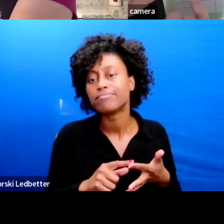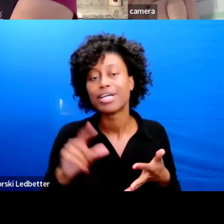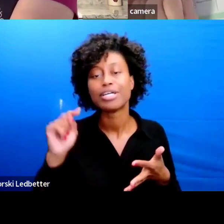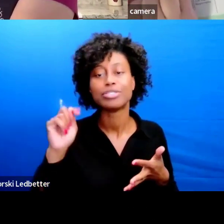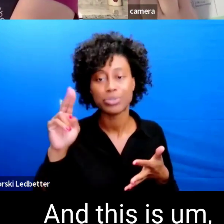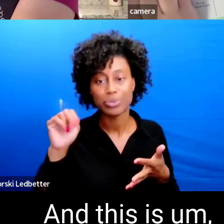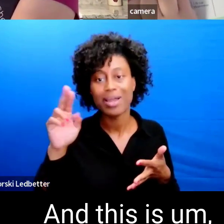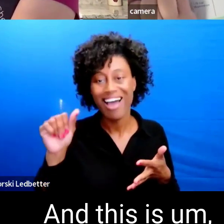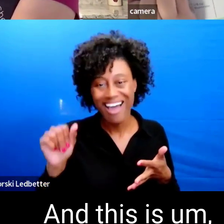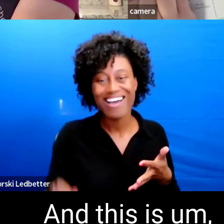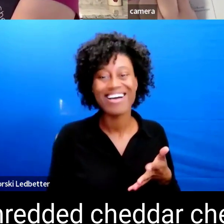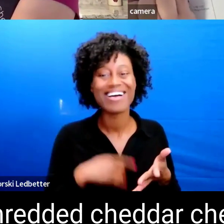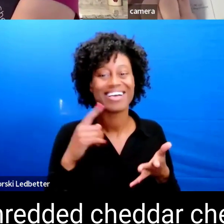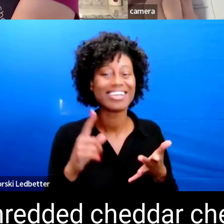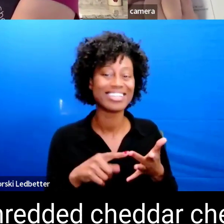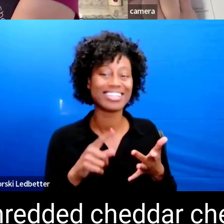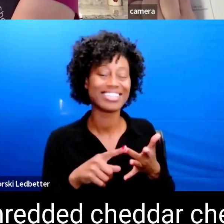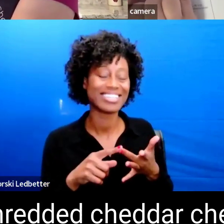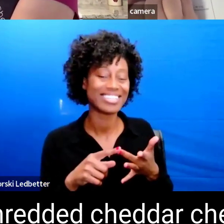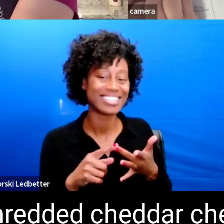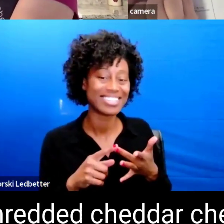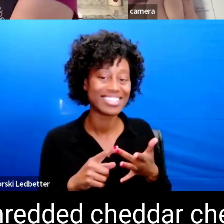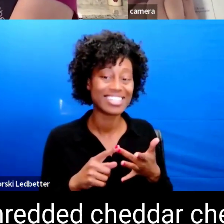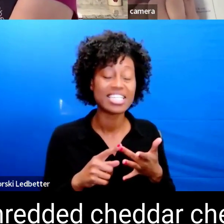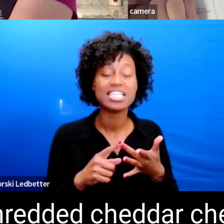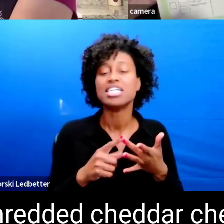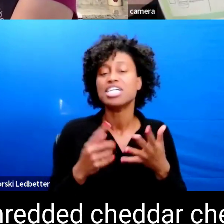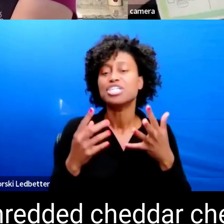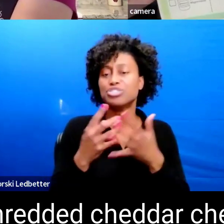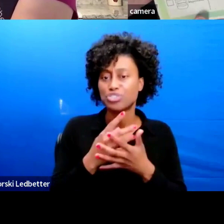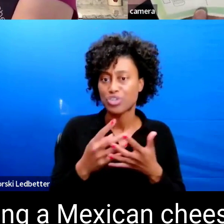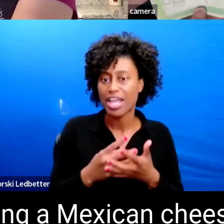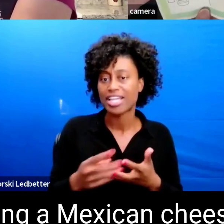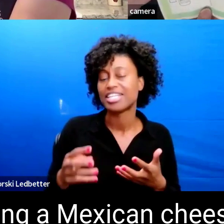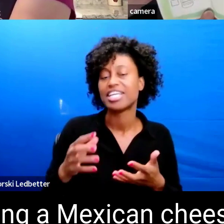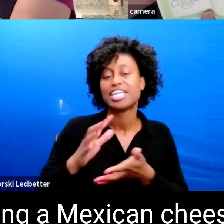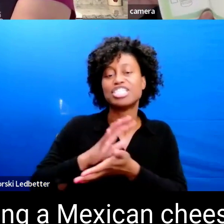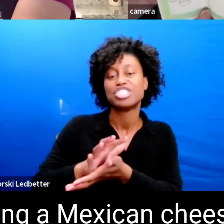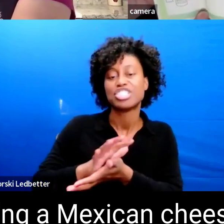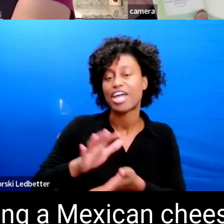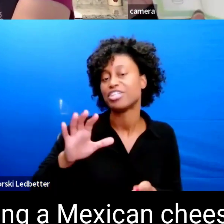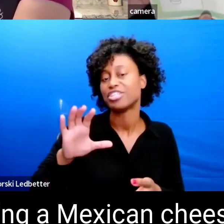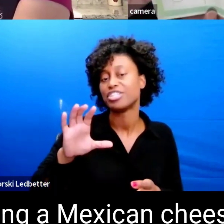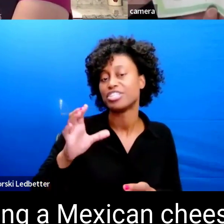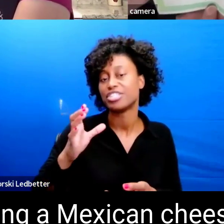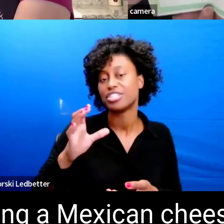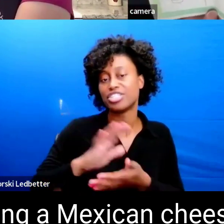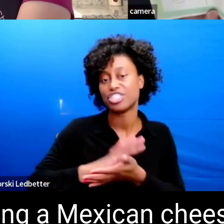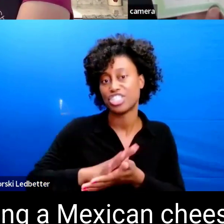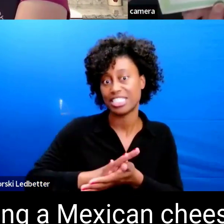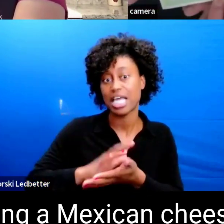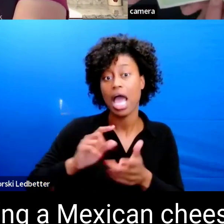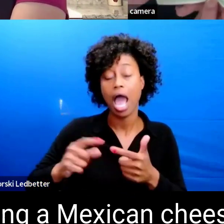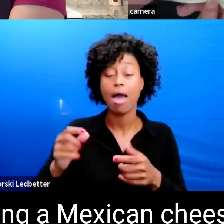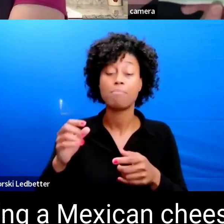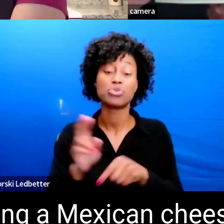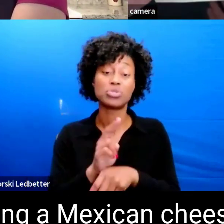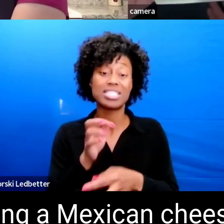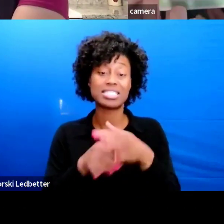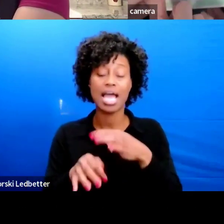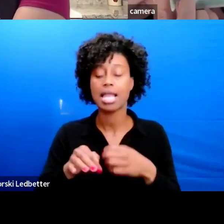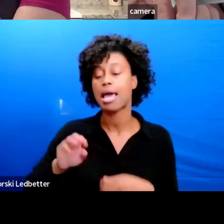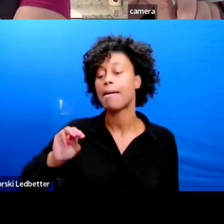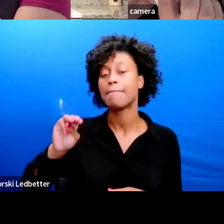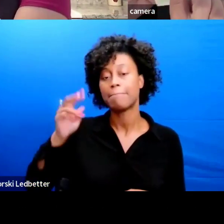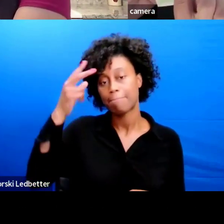Tuna, and this is shredded cheddar cheese. I'm actually doing a Mexican cheese blend this